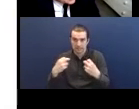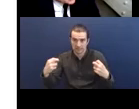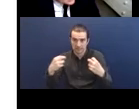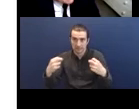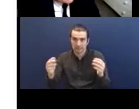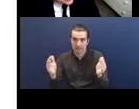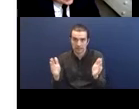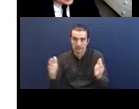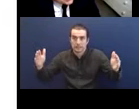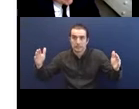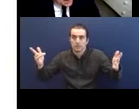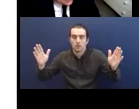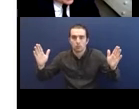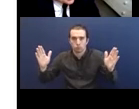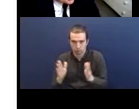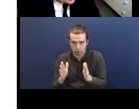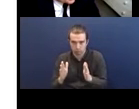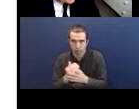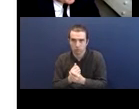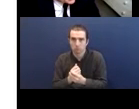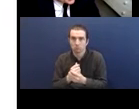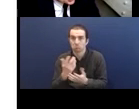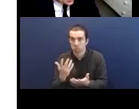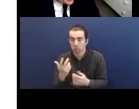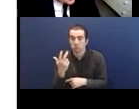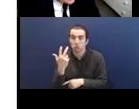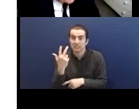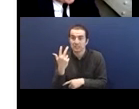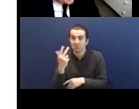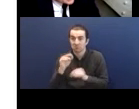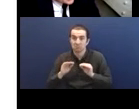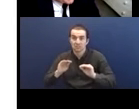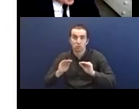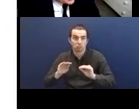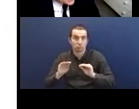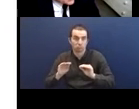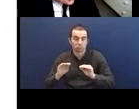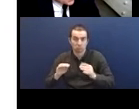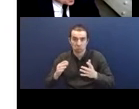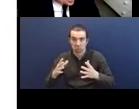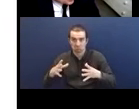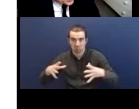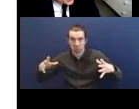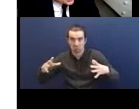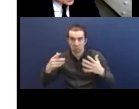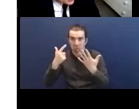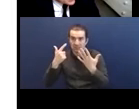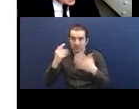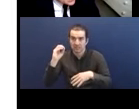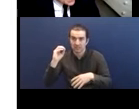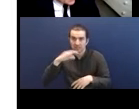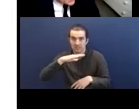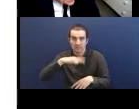size. You need to turn the desks round so that the children are facing each other rather than facing the front, and that they work with each